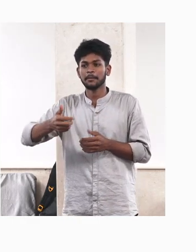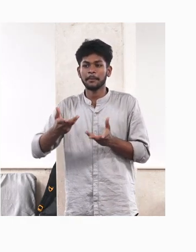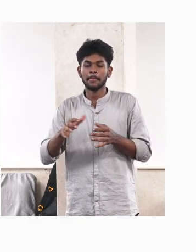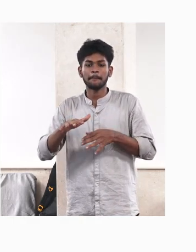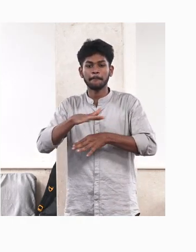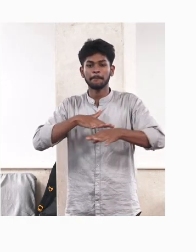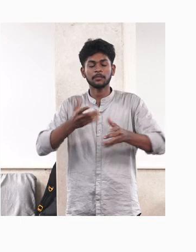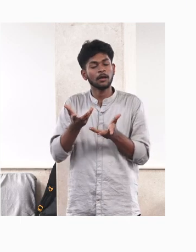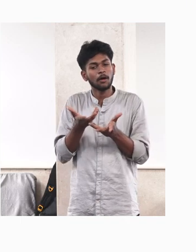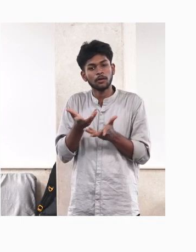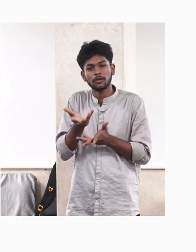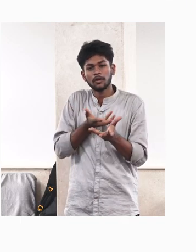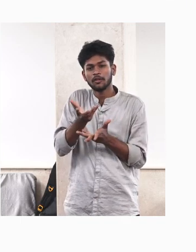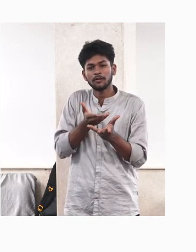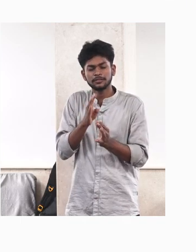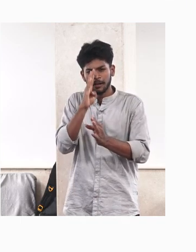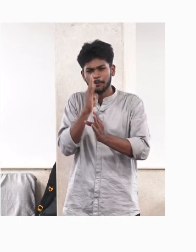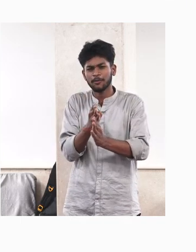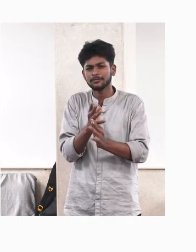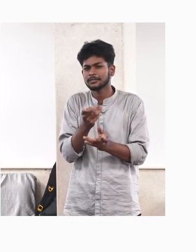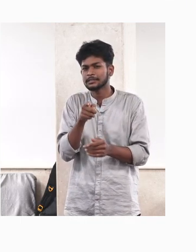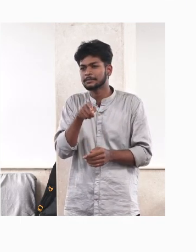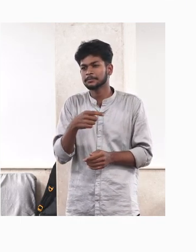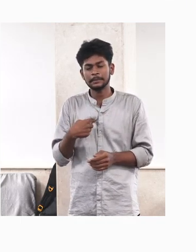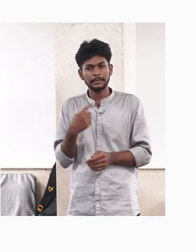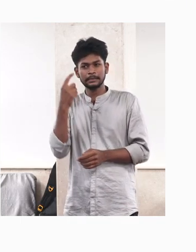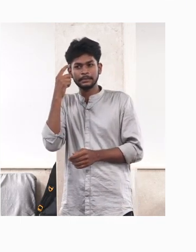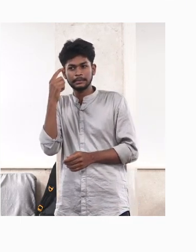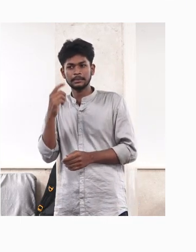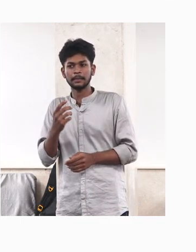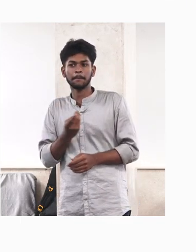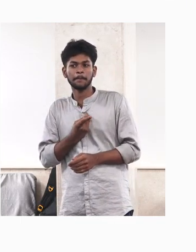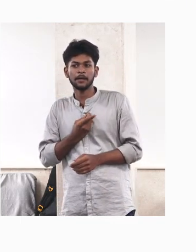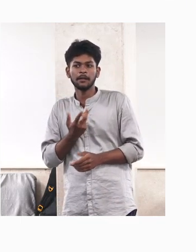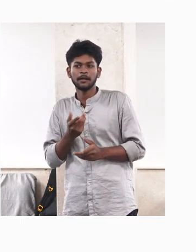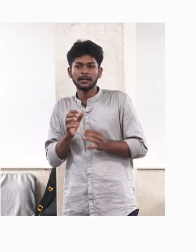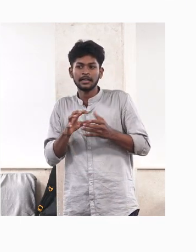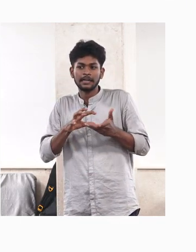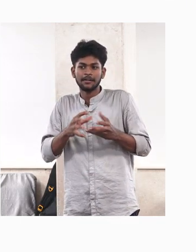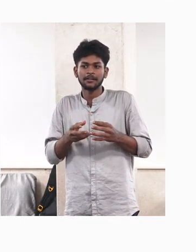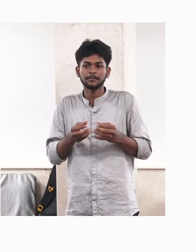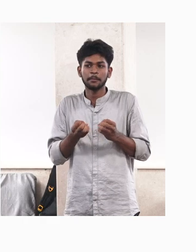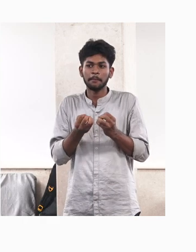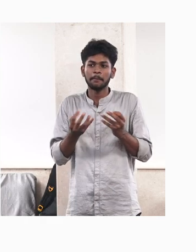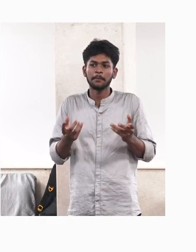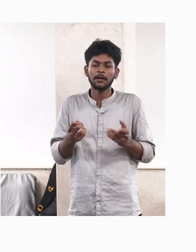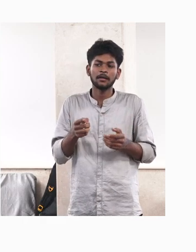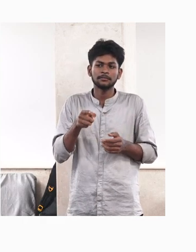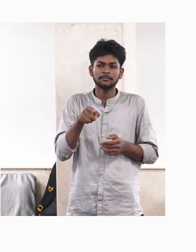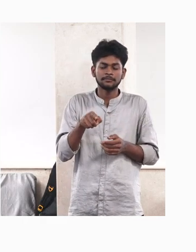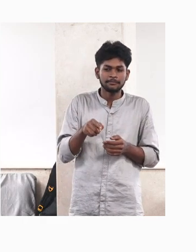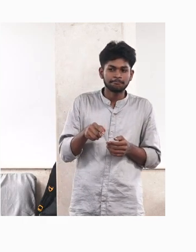Dialogical approach has, for me, the knowledge to create a bit more systematized